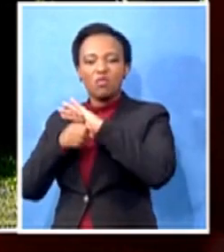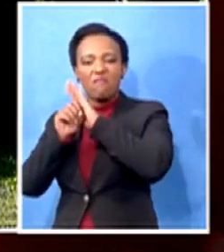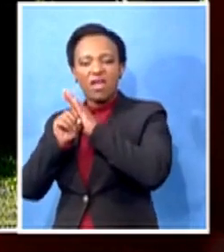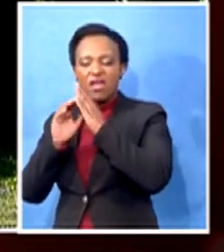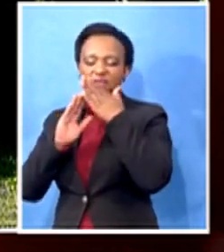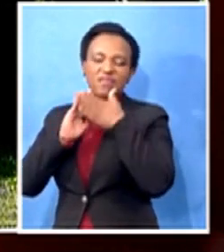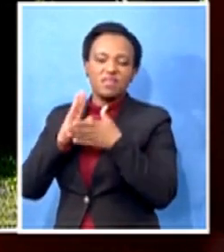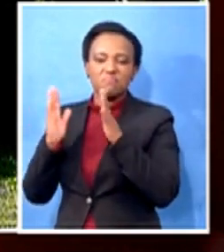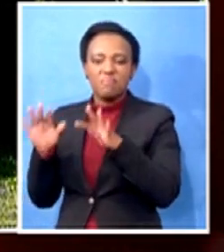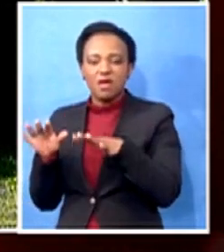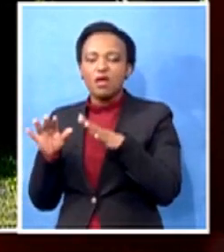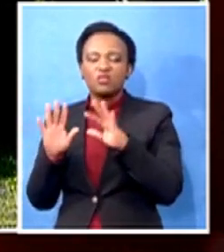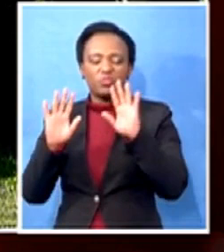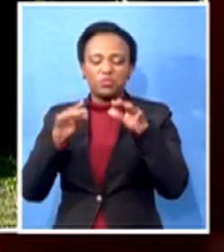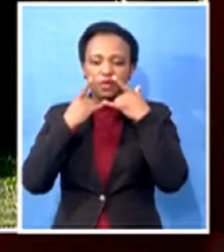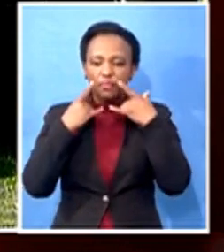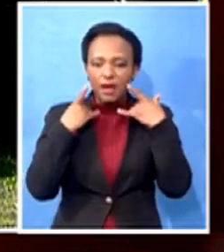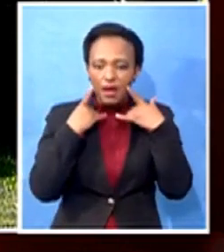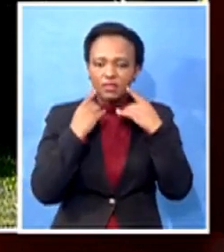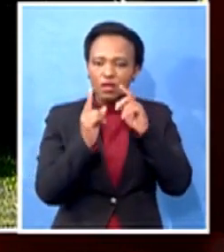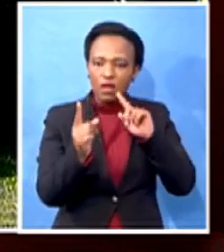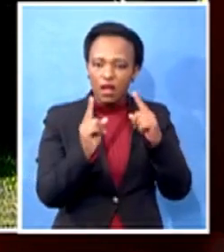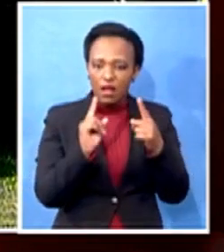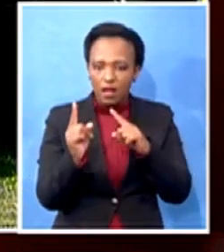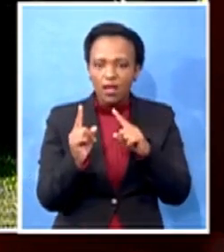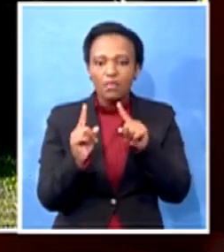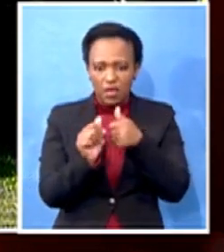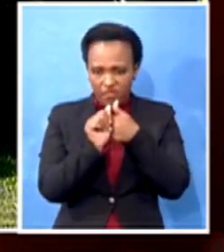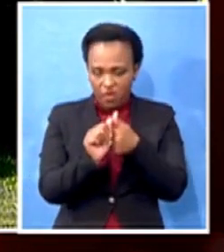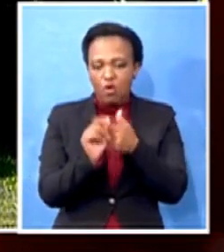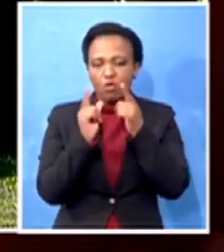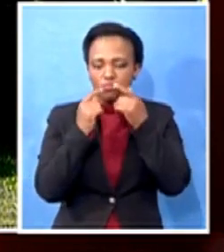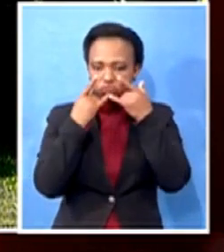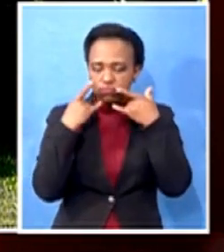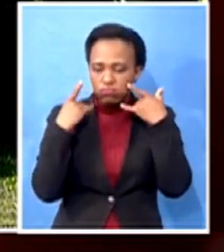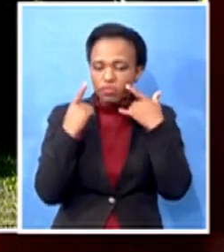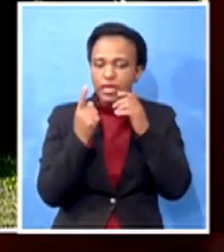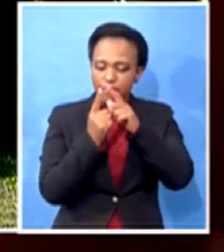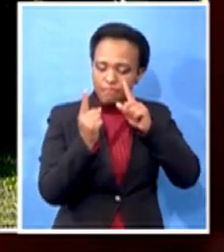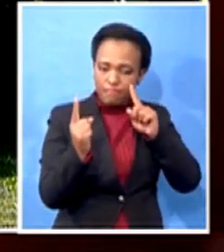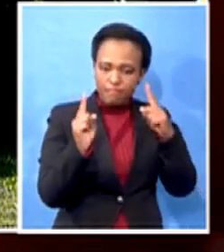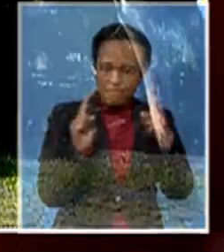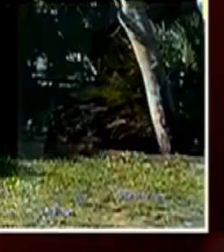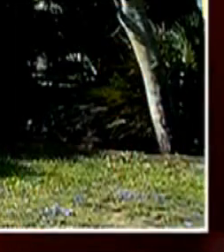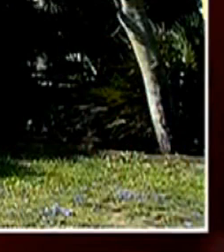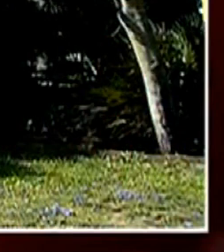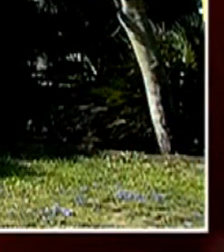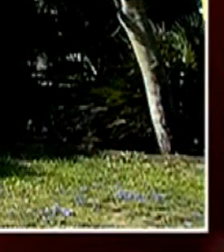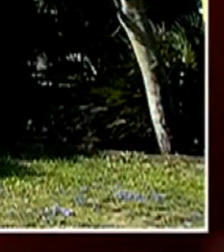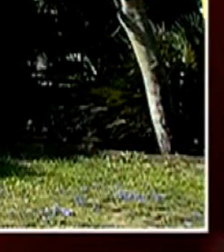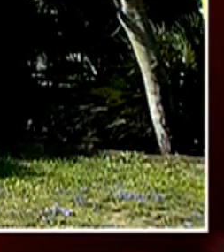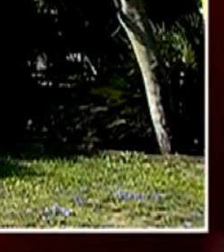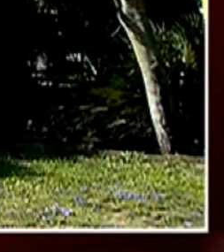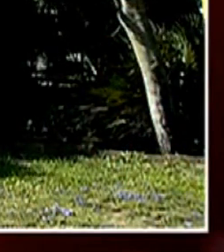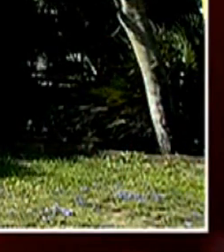physical space, as well as just being aware of your environment, being your